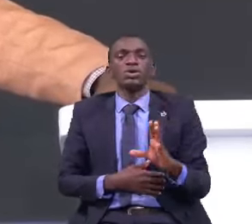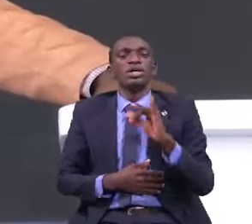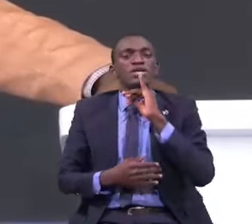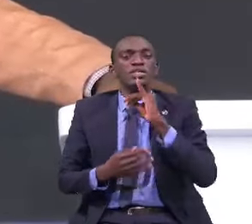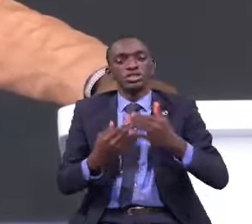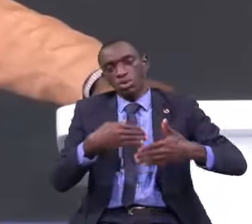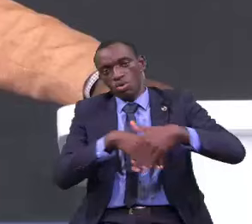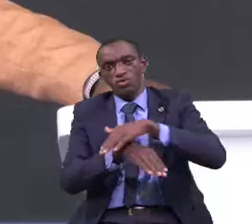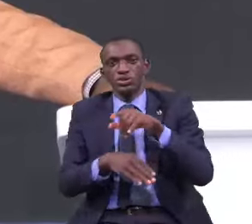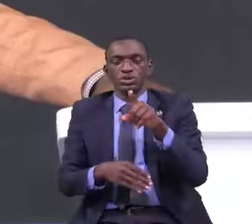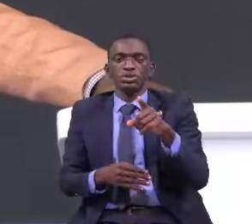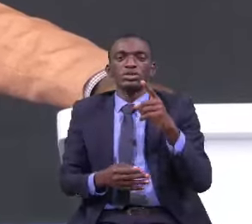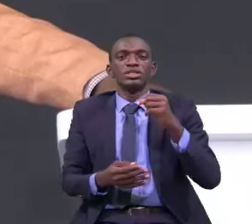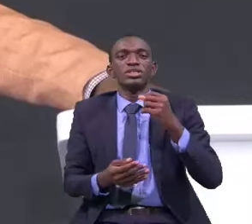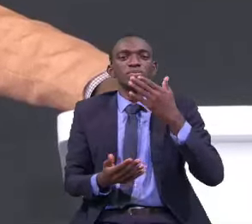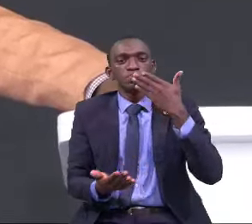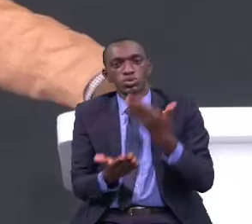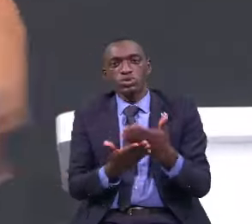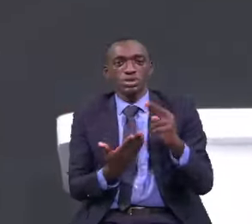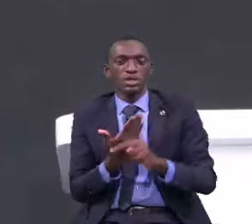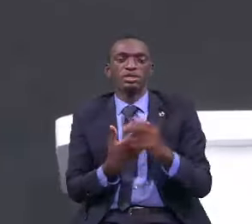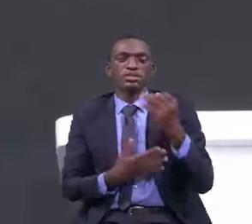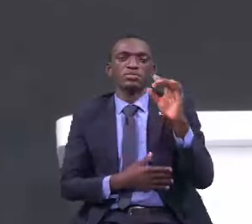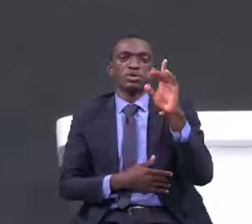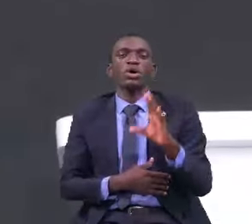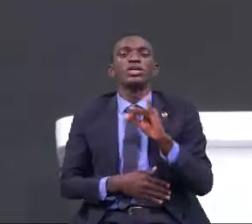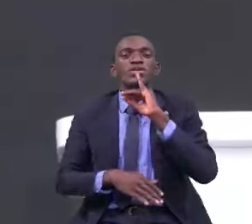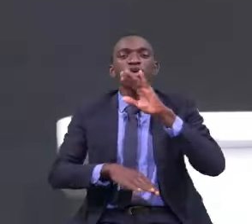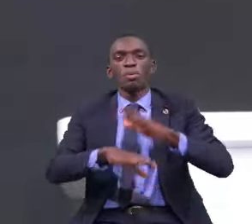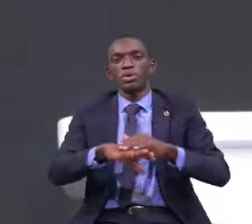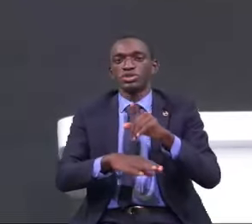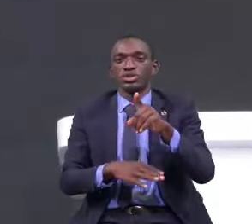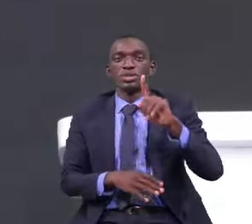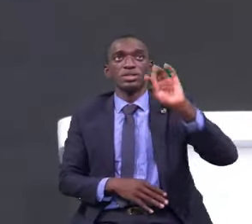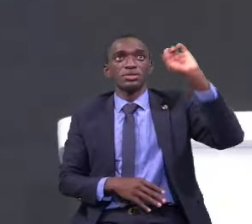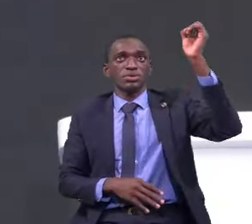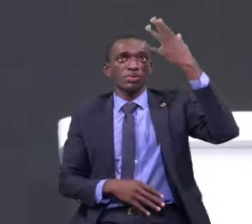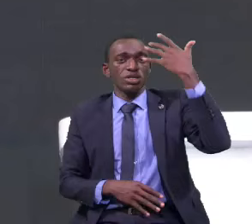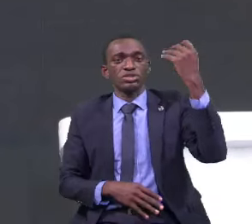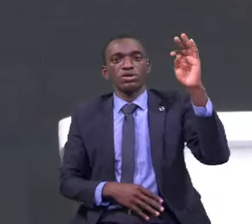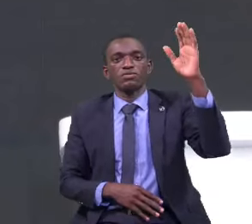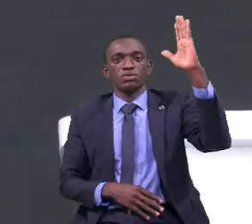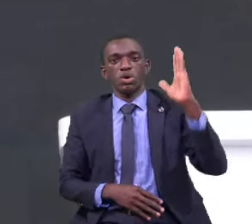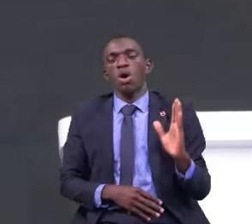The goodness of God is upon you. And the grace of God will envelope you.